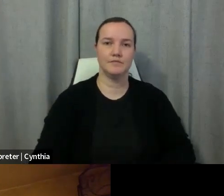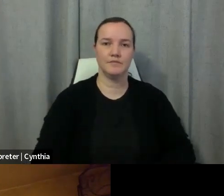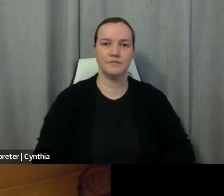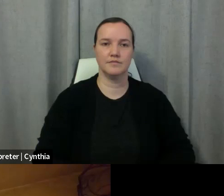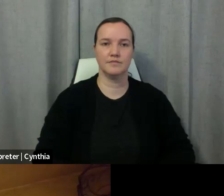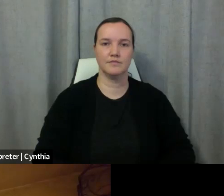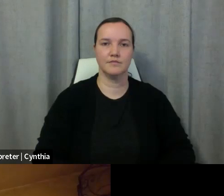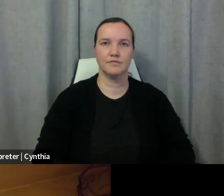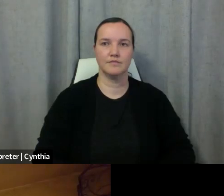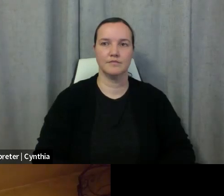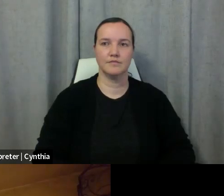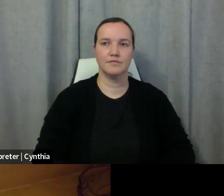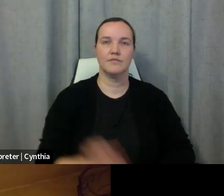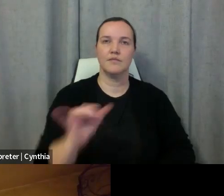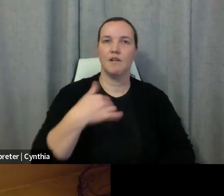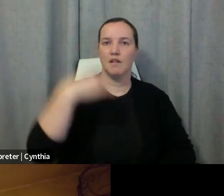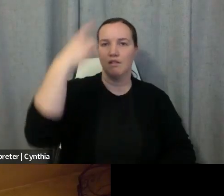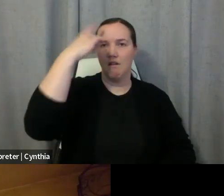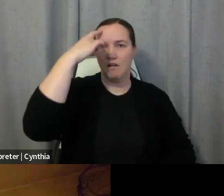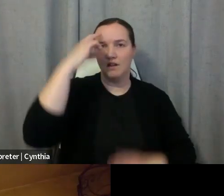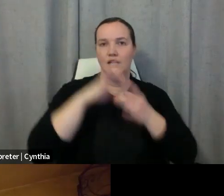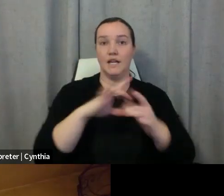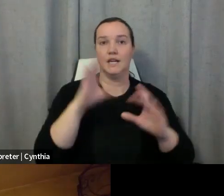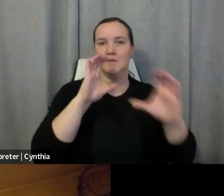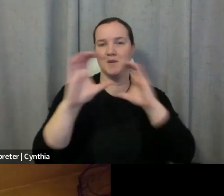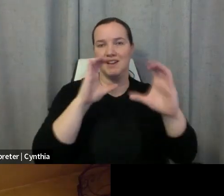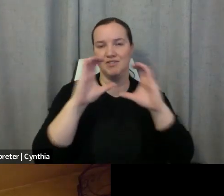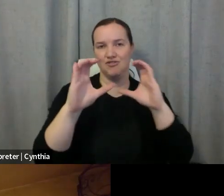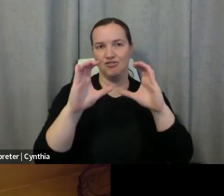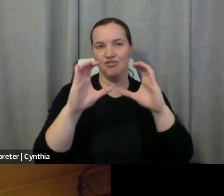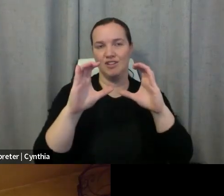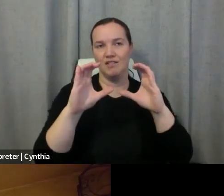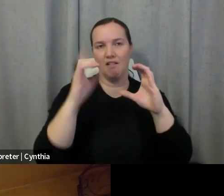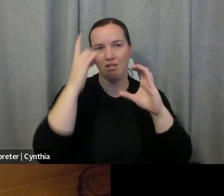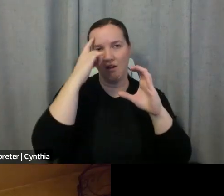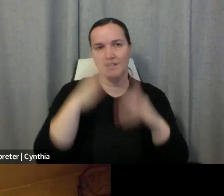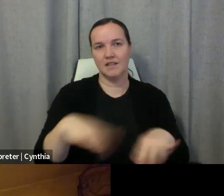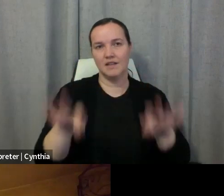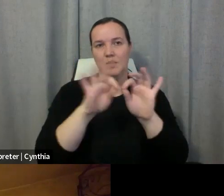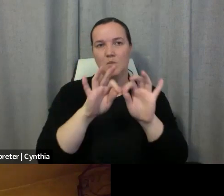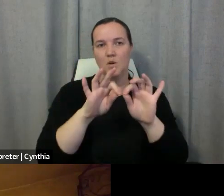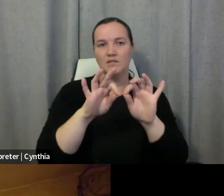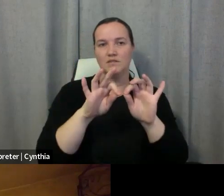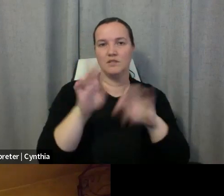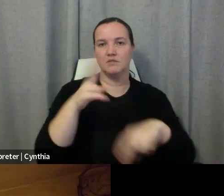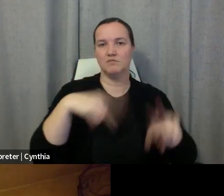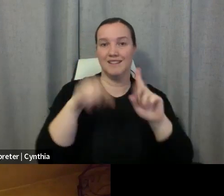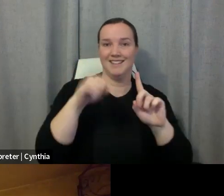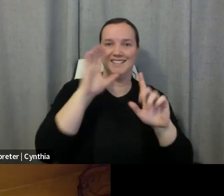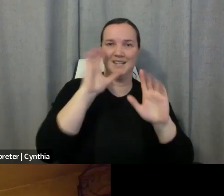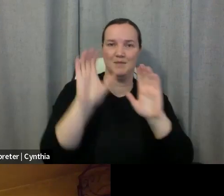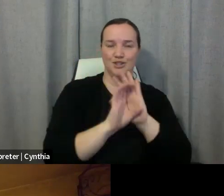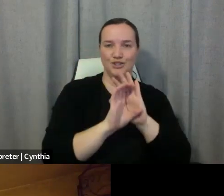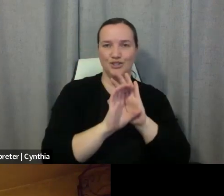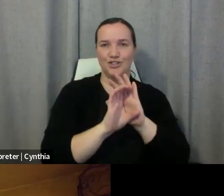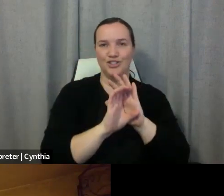And so thought also, because we're talking about communication, would be really important to also look at this image,